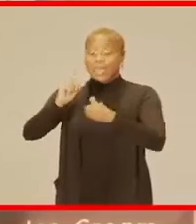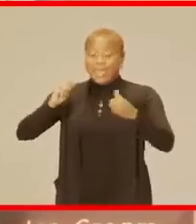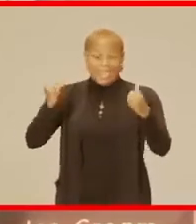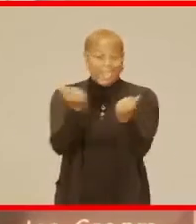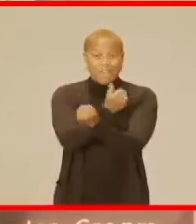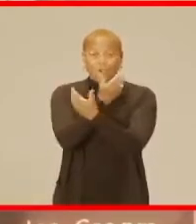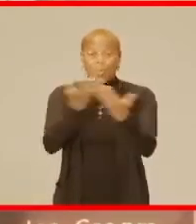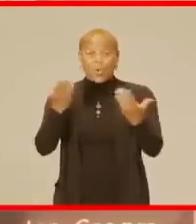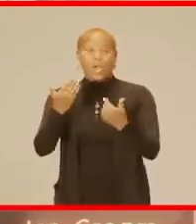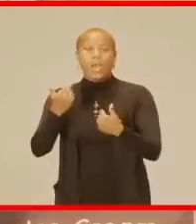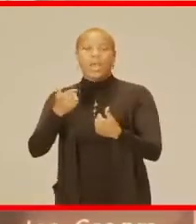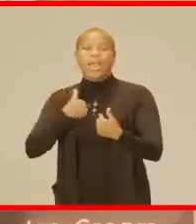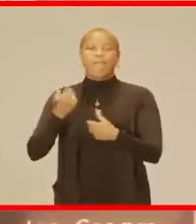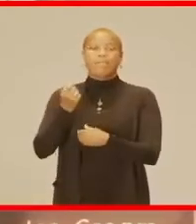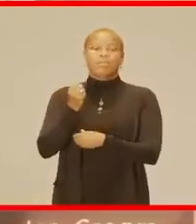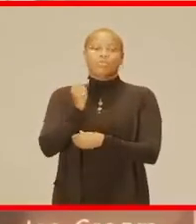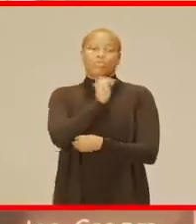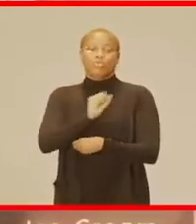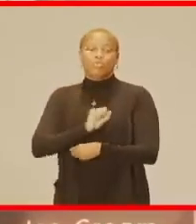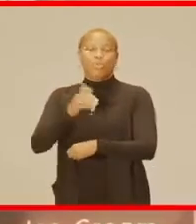is a superhero with superpowers.